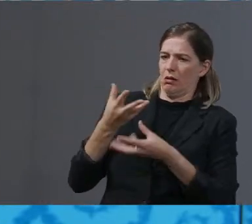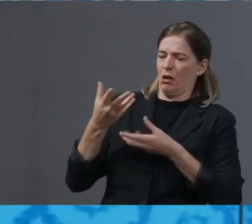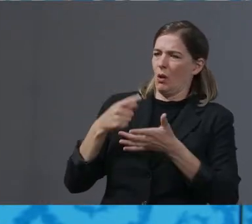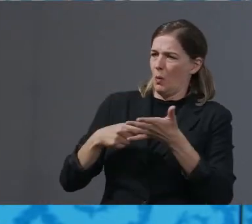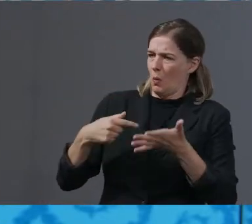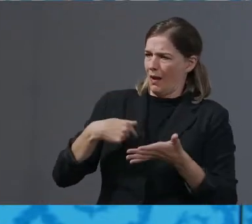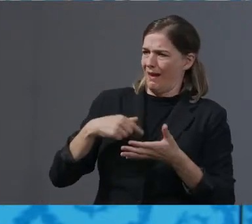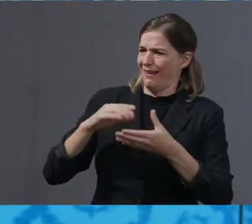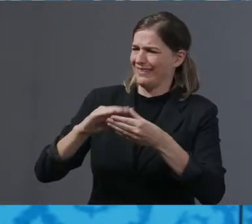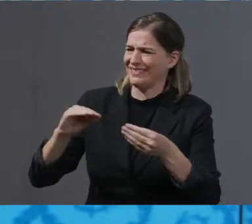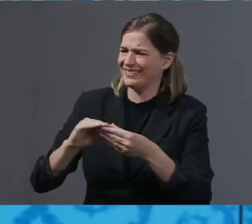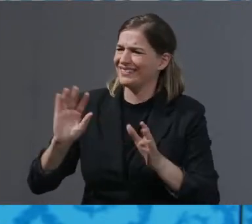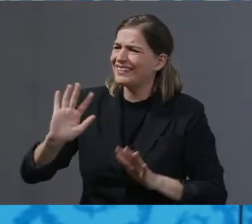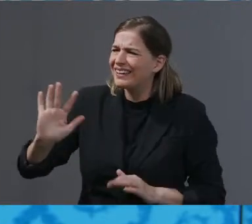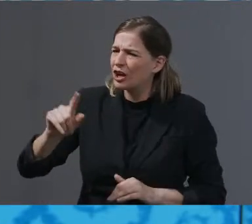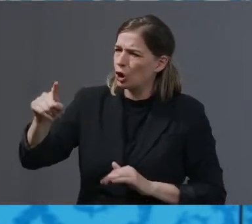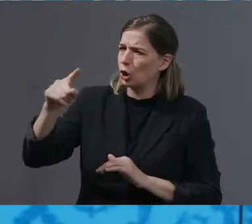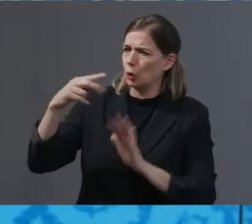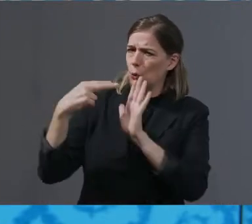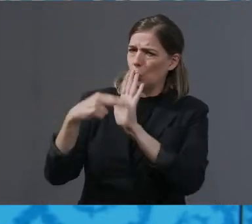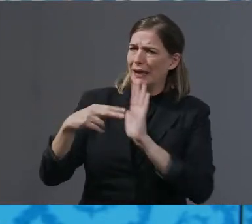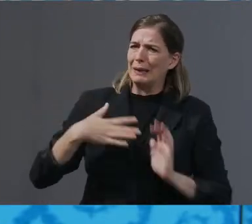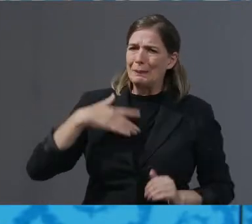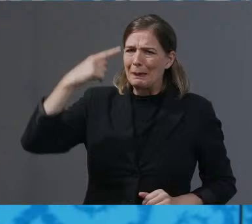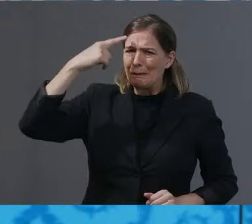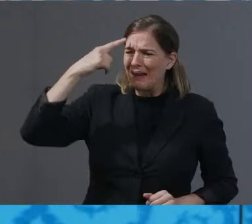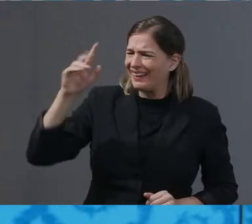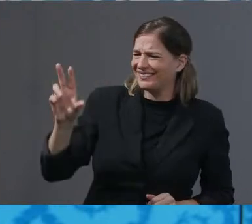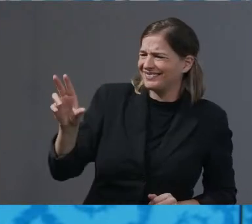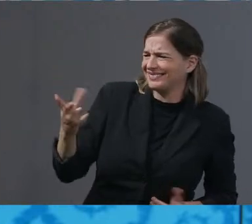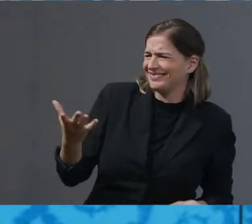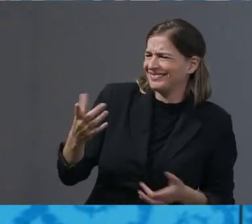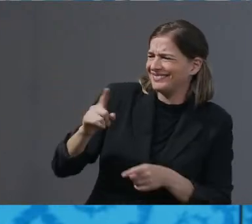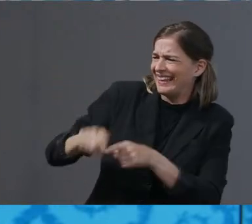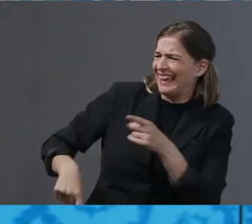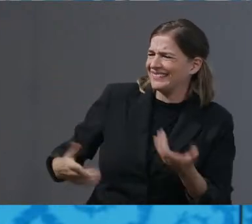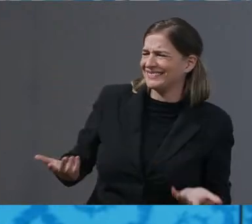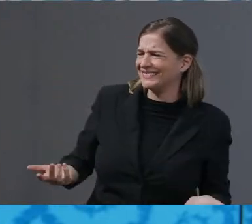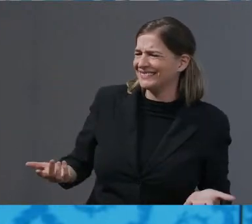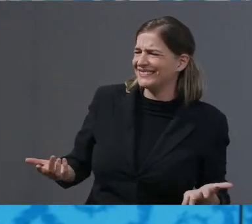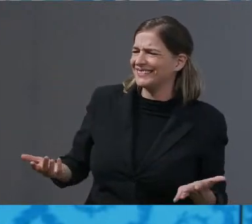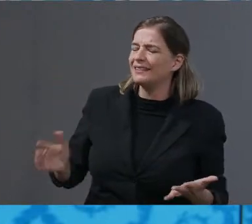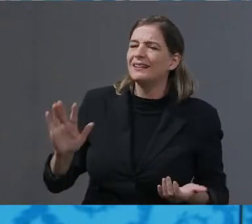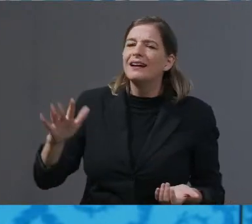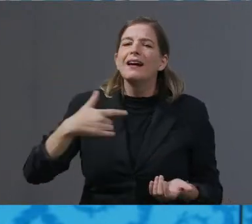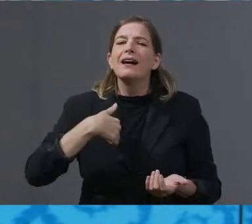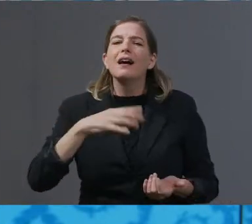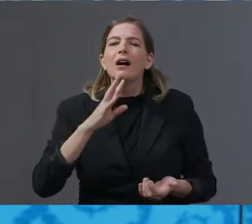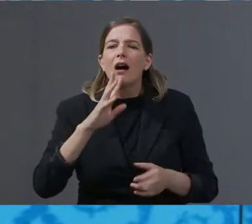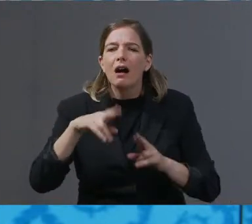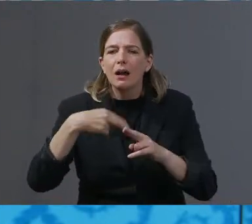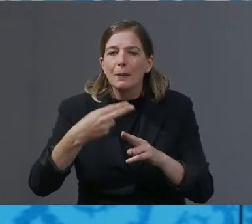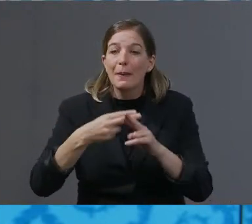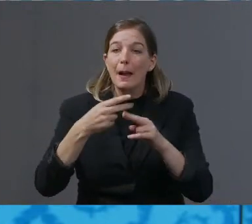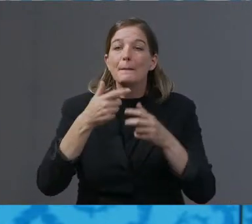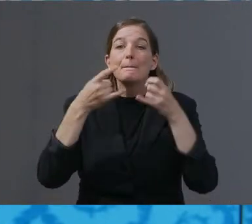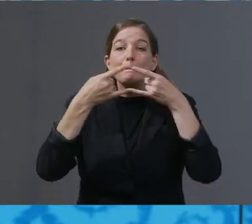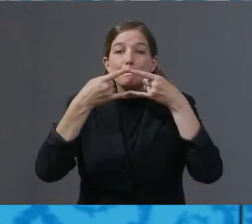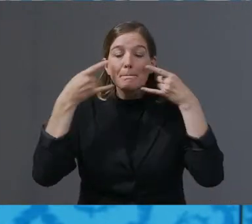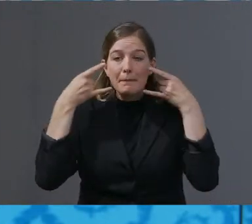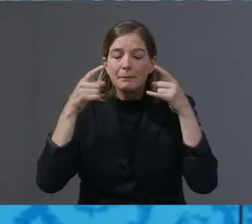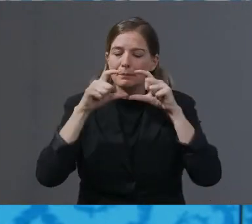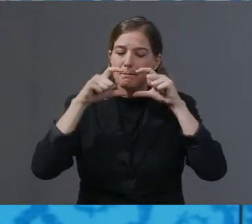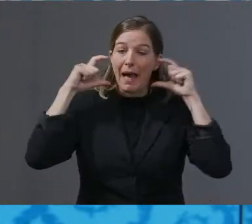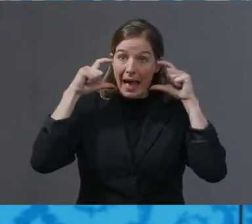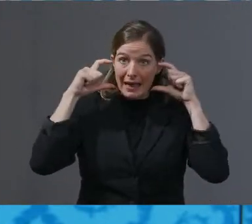reading my mind. That's why What I talked about was the importance of masks. Masks has been in